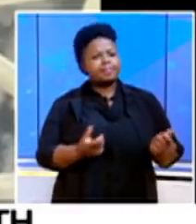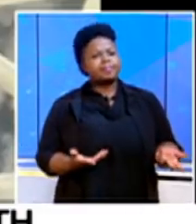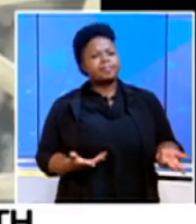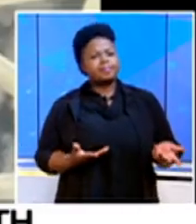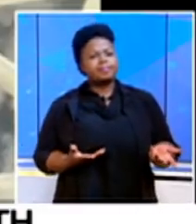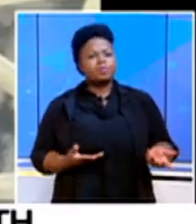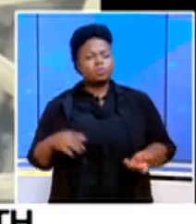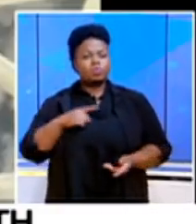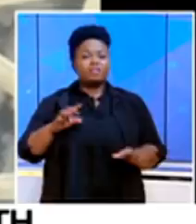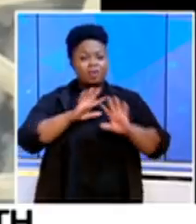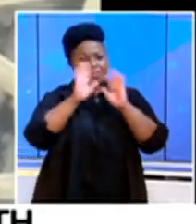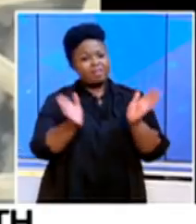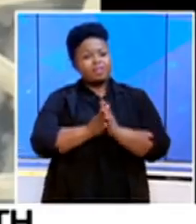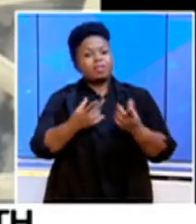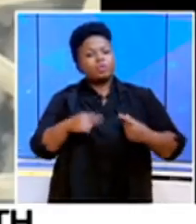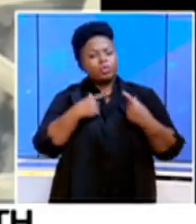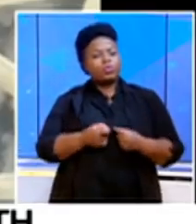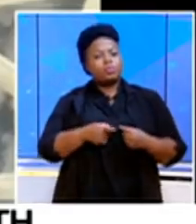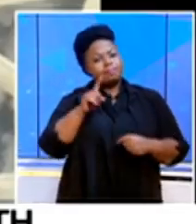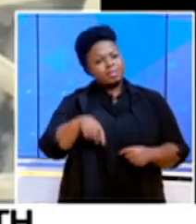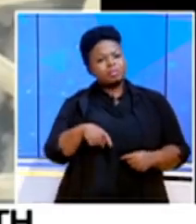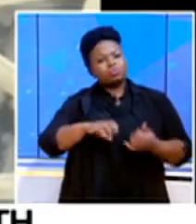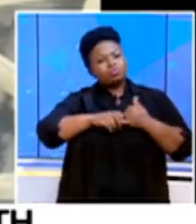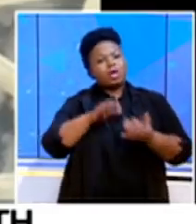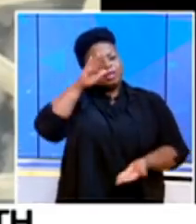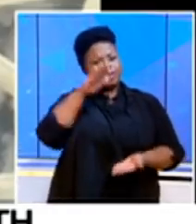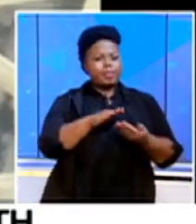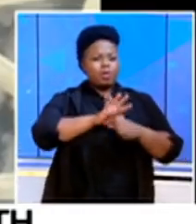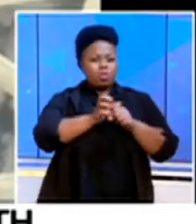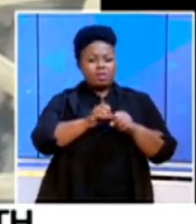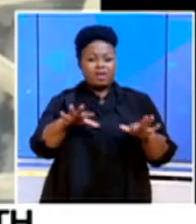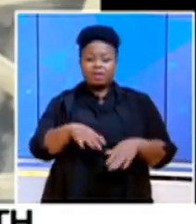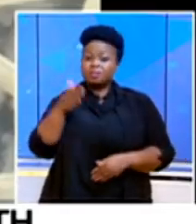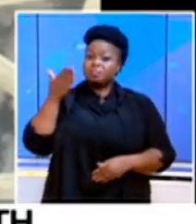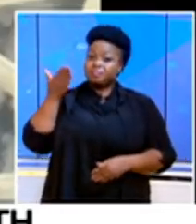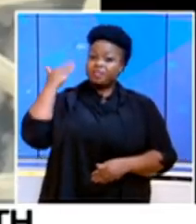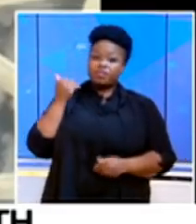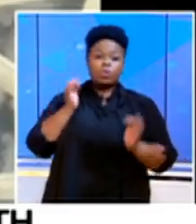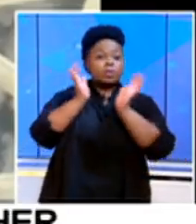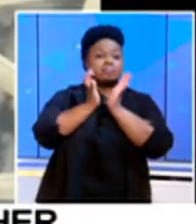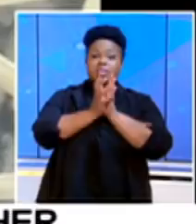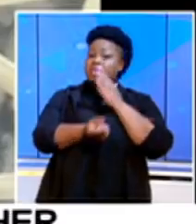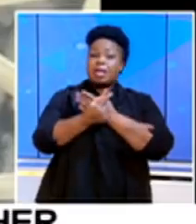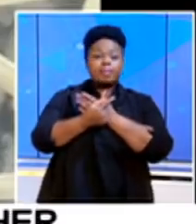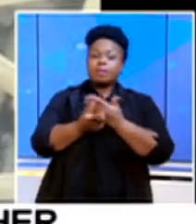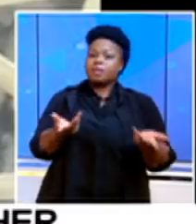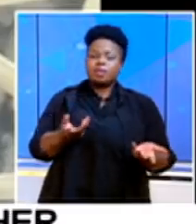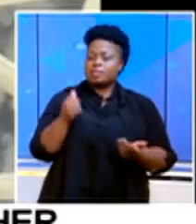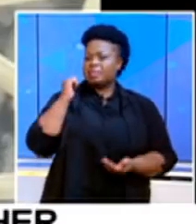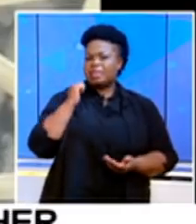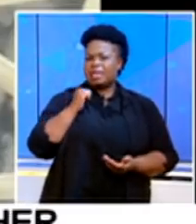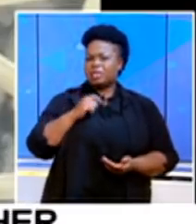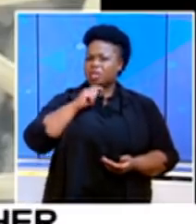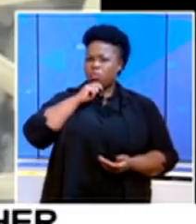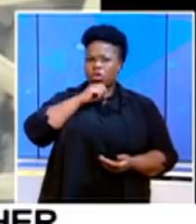in terms of how we deal with COVID-19. Part of the reasons why we couldn't meet earlier during the day